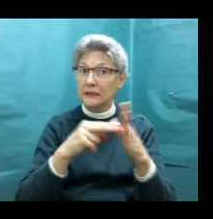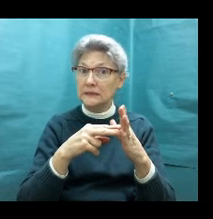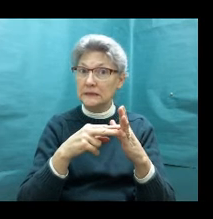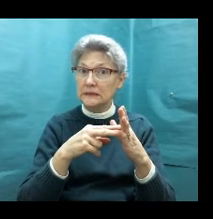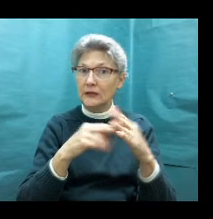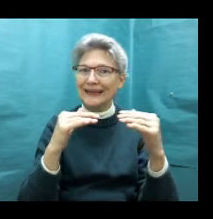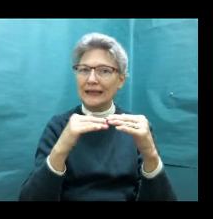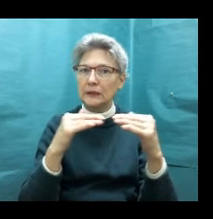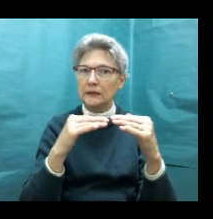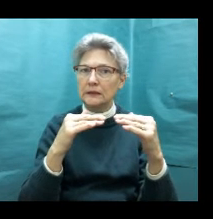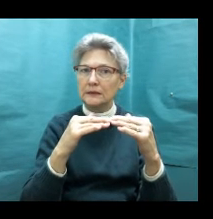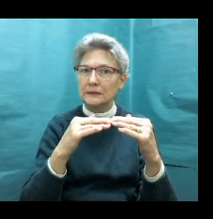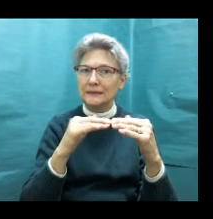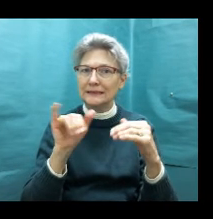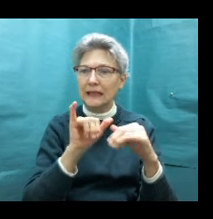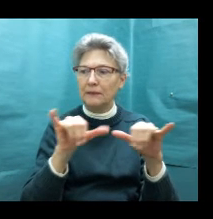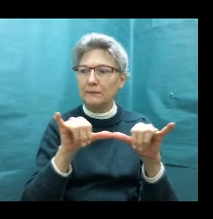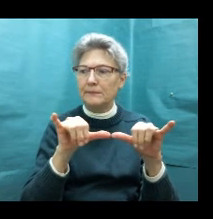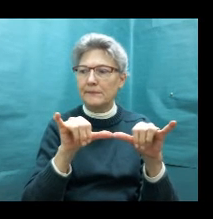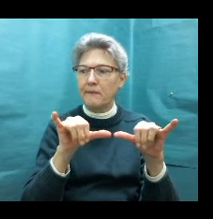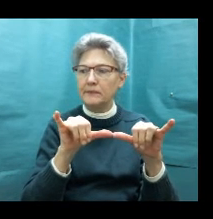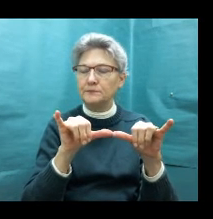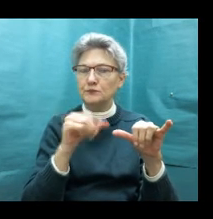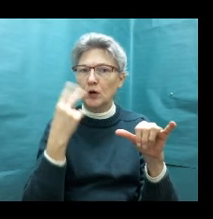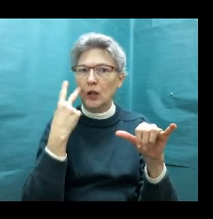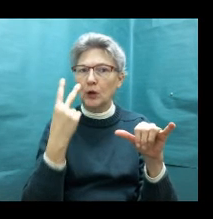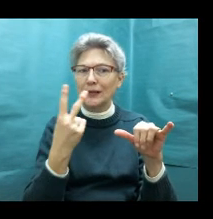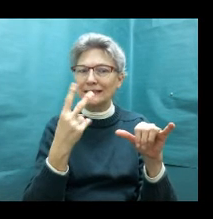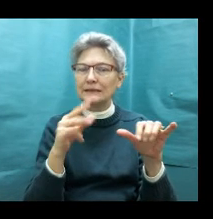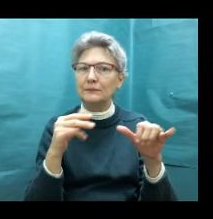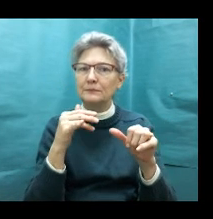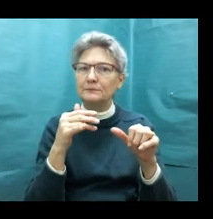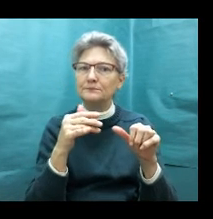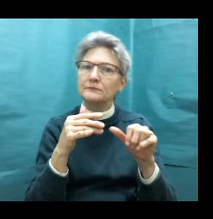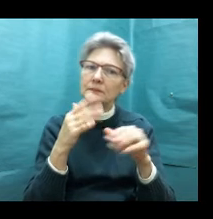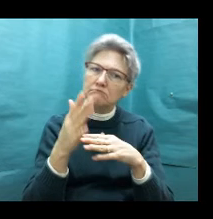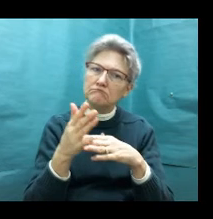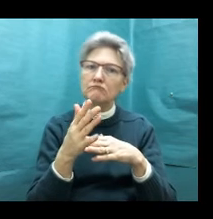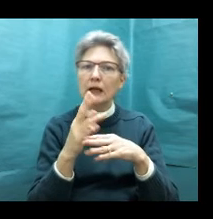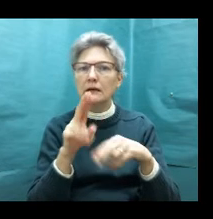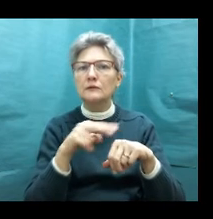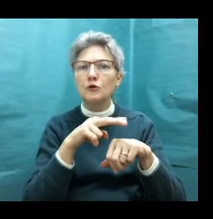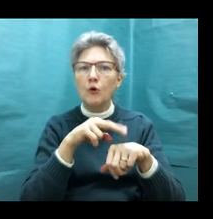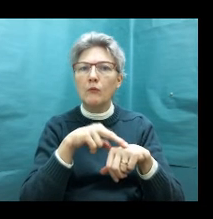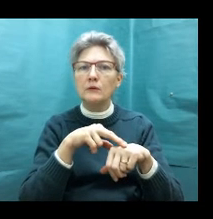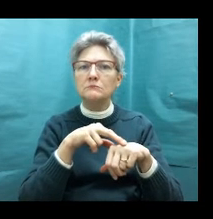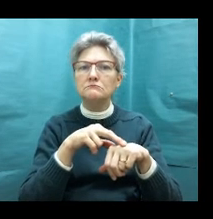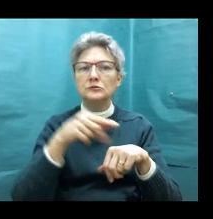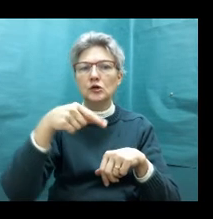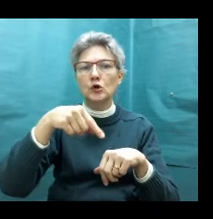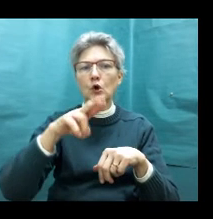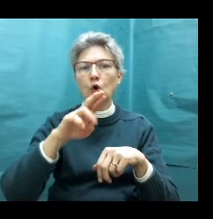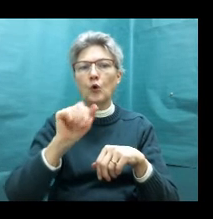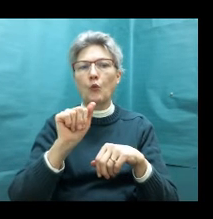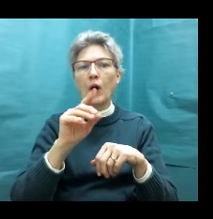length. We're going to take a look at some common quadrilaterals. And we know that all